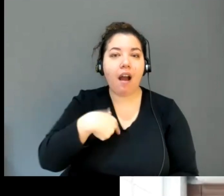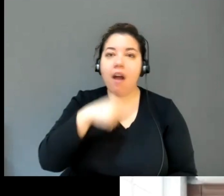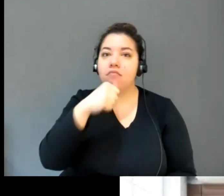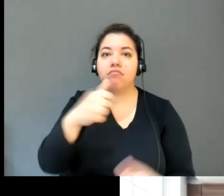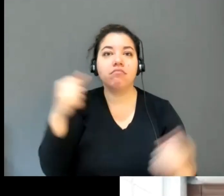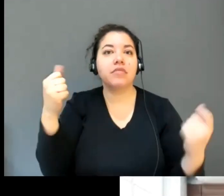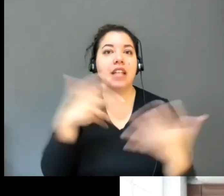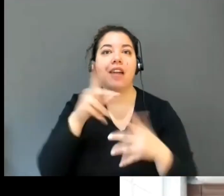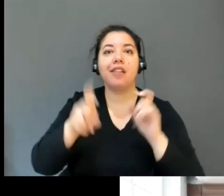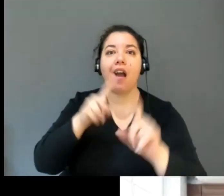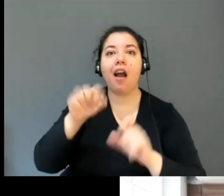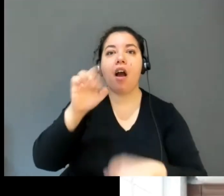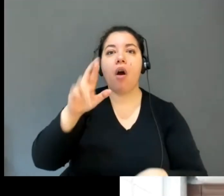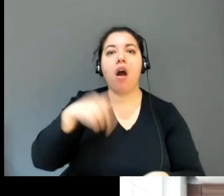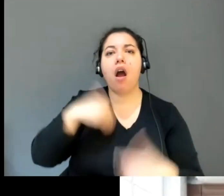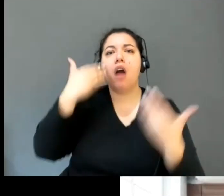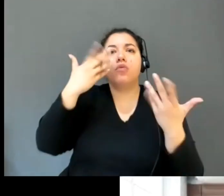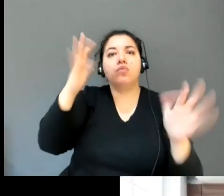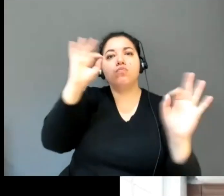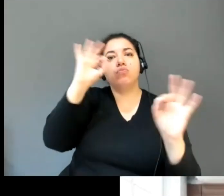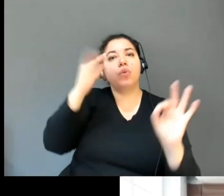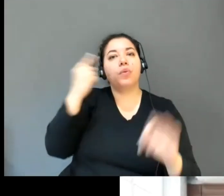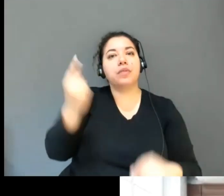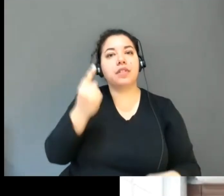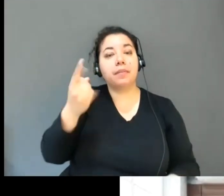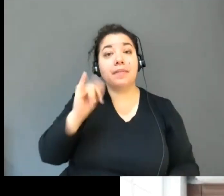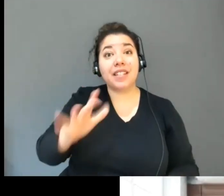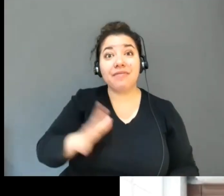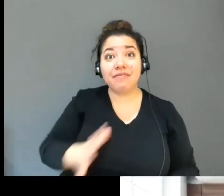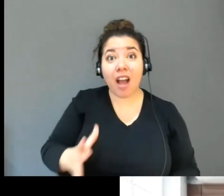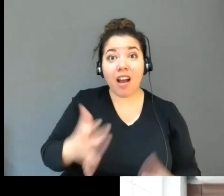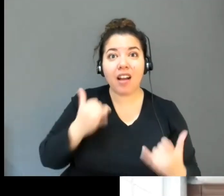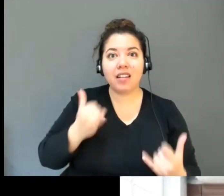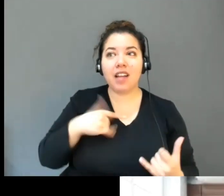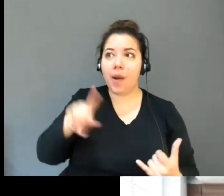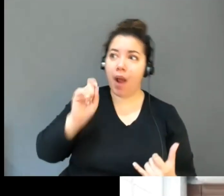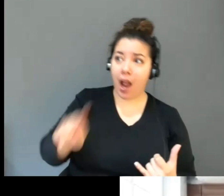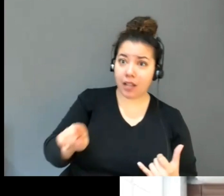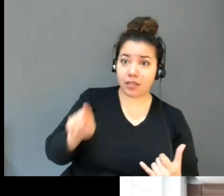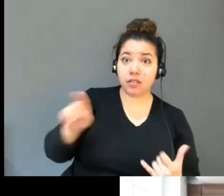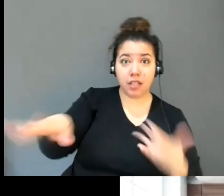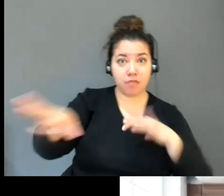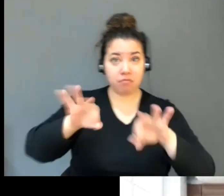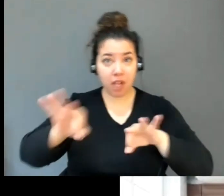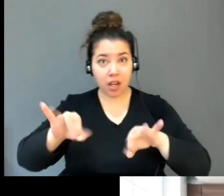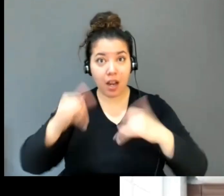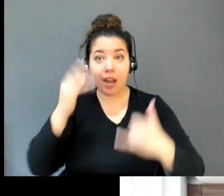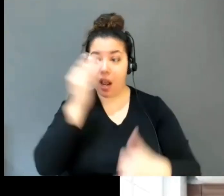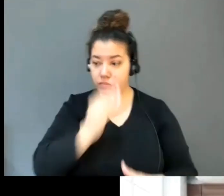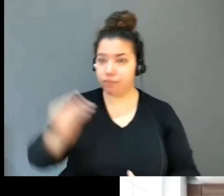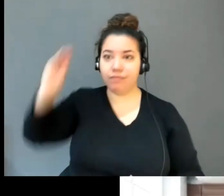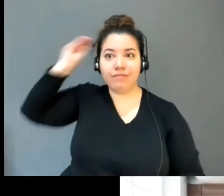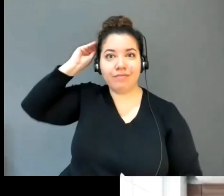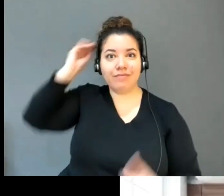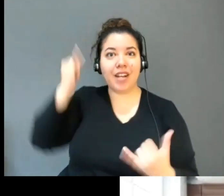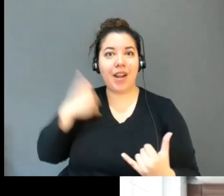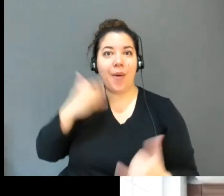show that I may not know something because I don't know it. And he told me, and guess what? Now I know it. And that's the beautiful thing